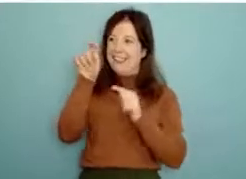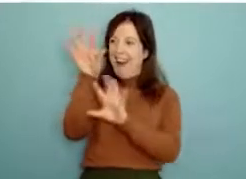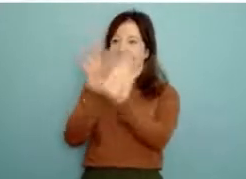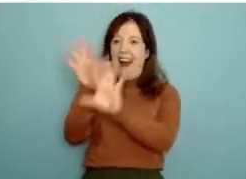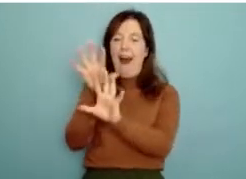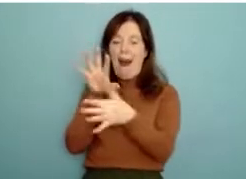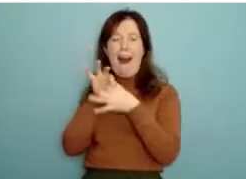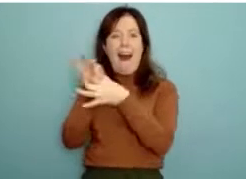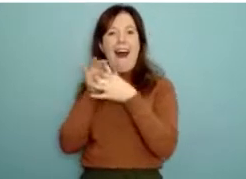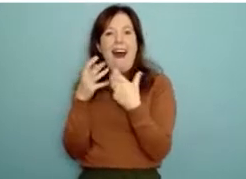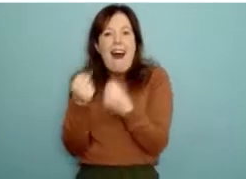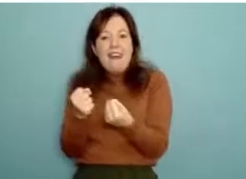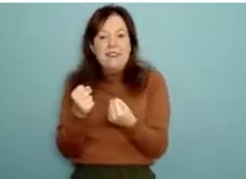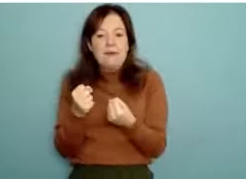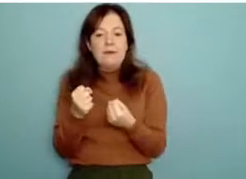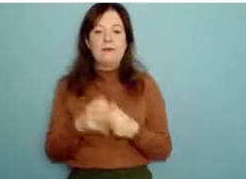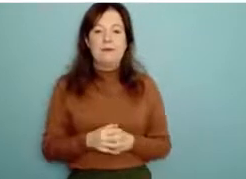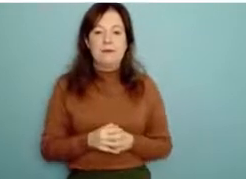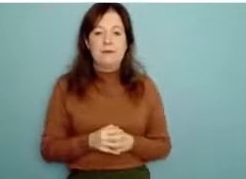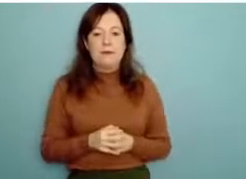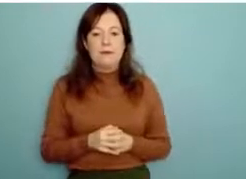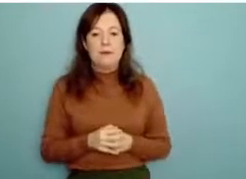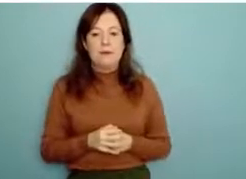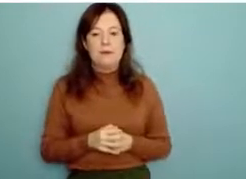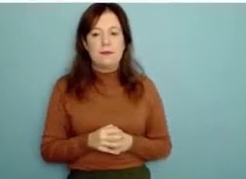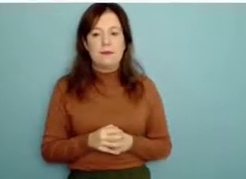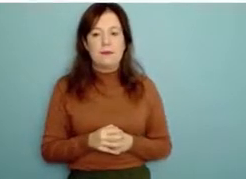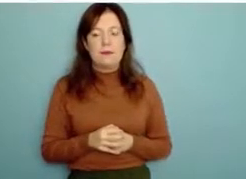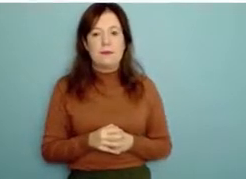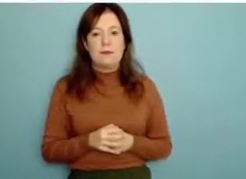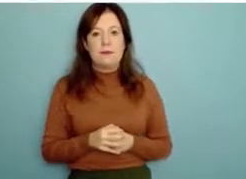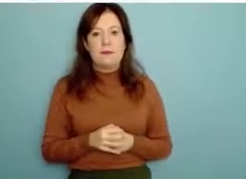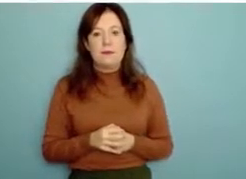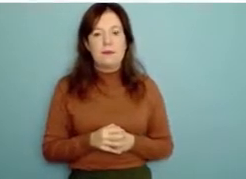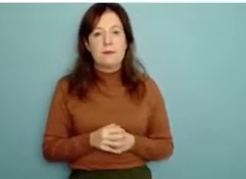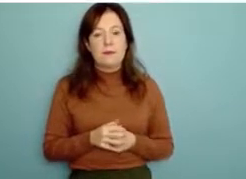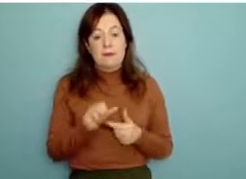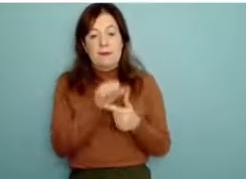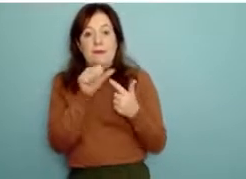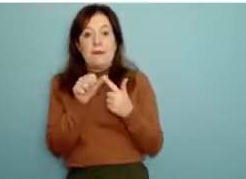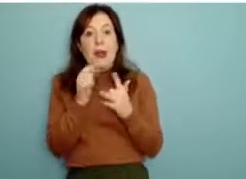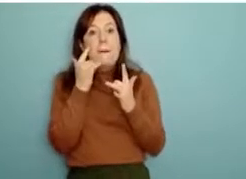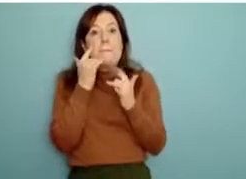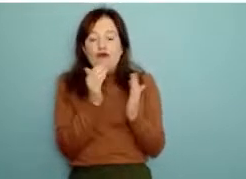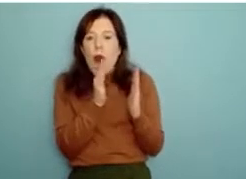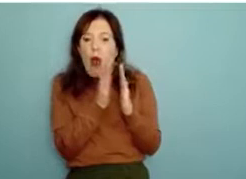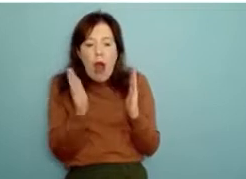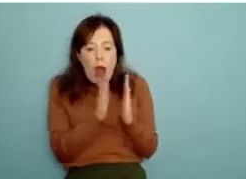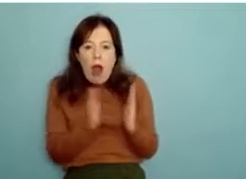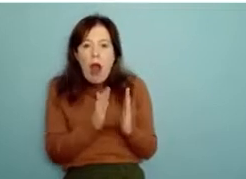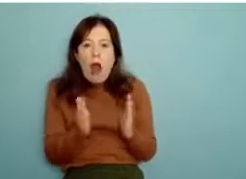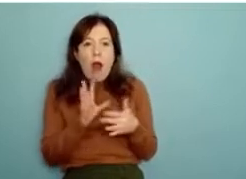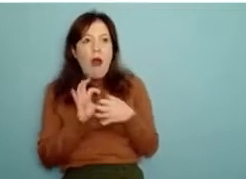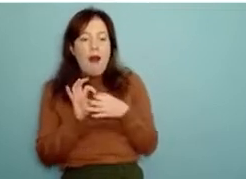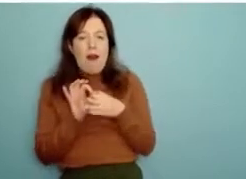Completing the measures with honesty is important to the patient. So the therapist creating an environment